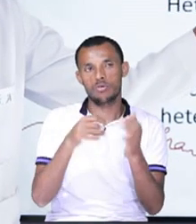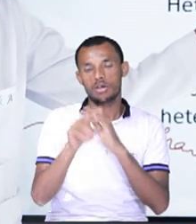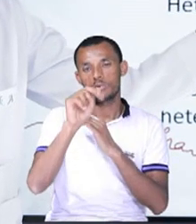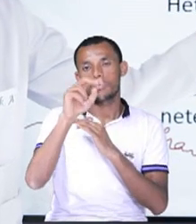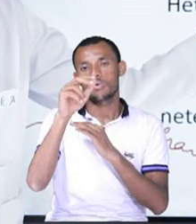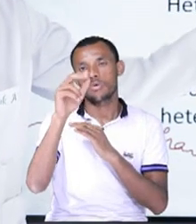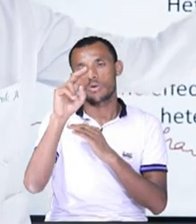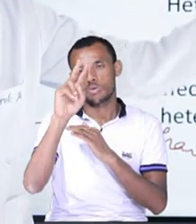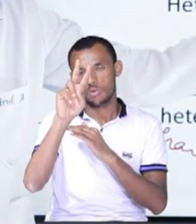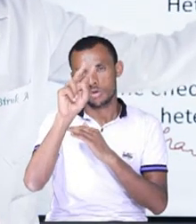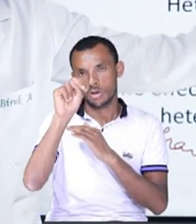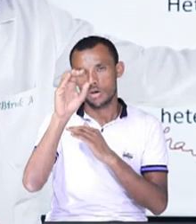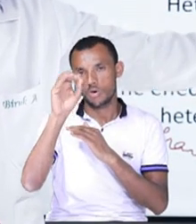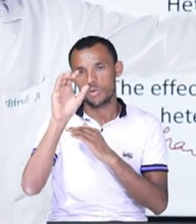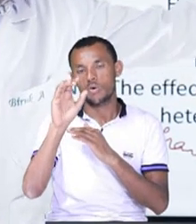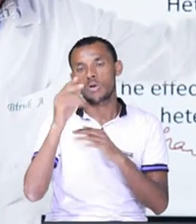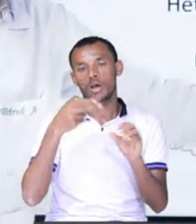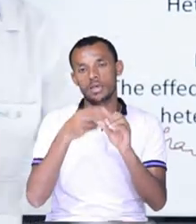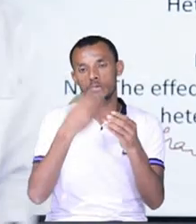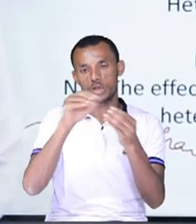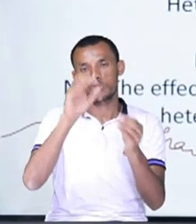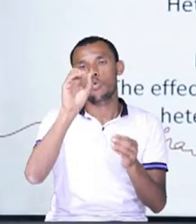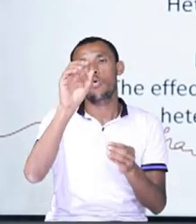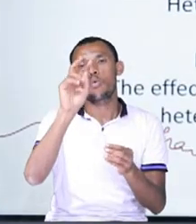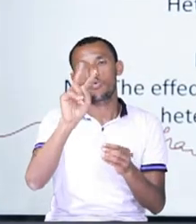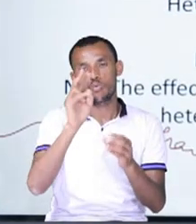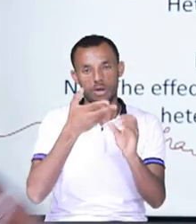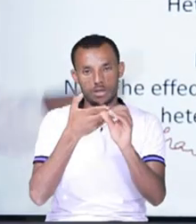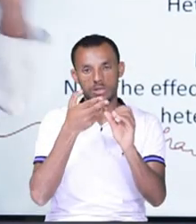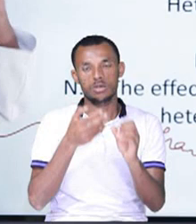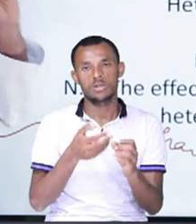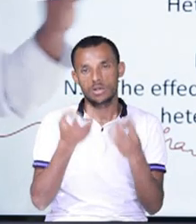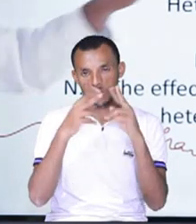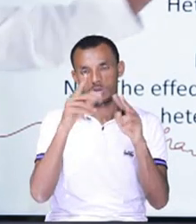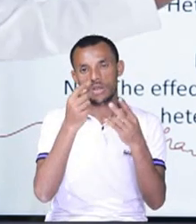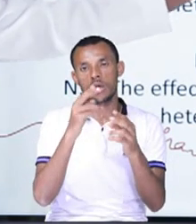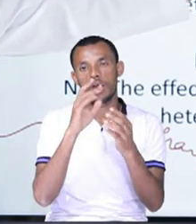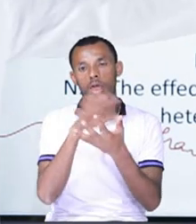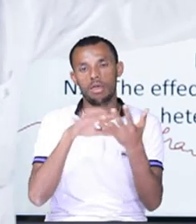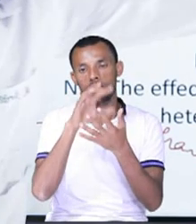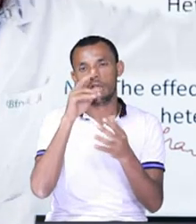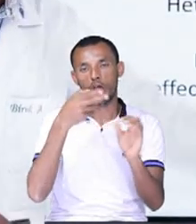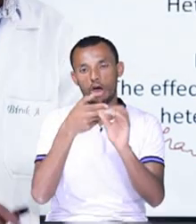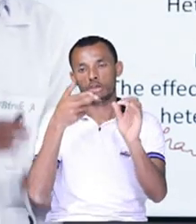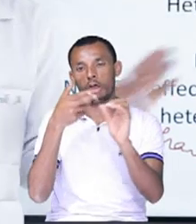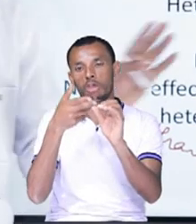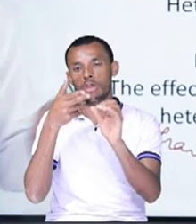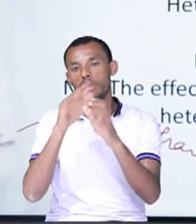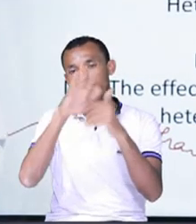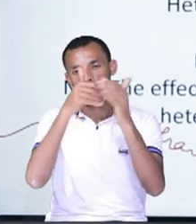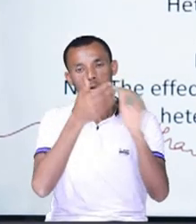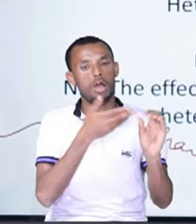2NO gas, it gives NO2 gas plus O2 gas. Look the reactant, gas, gas, gas, all